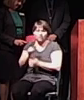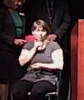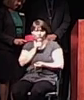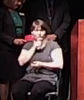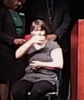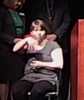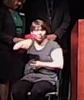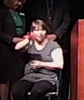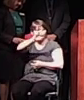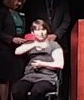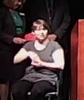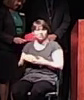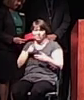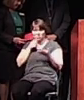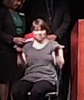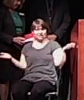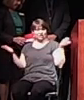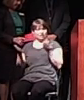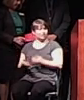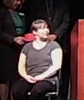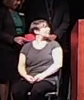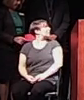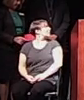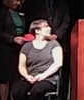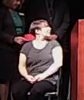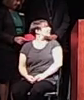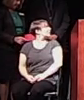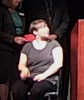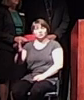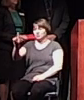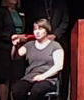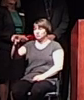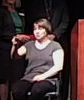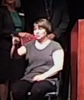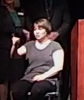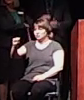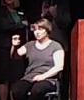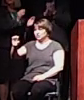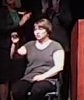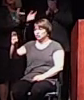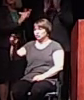us deserves this honor? It is Denise Chelsea.